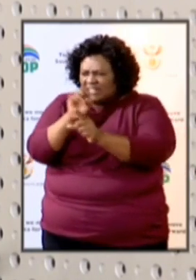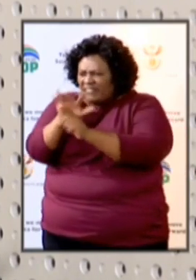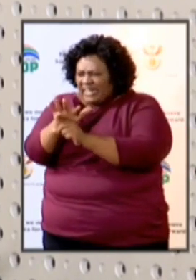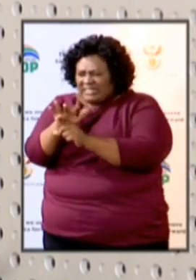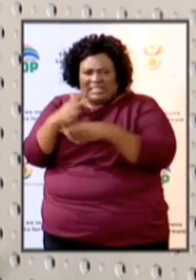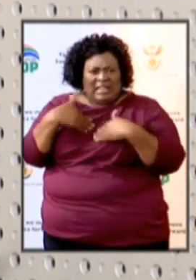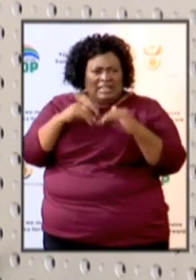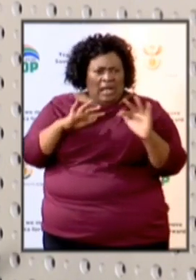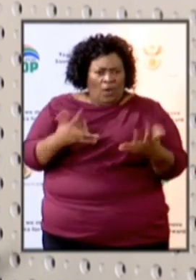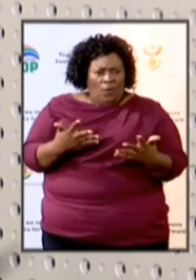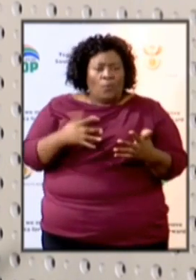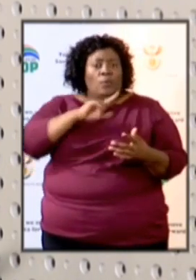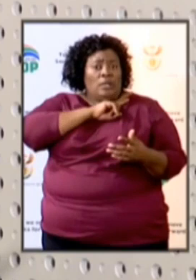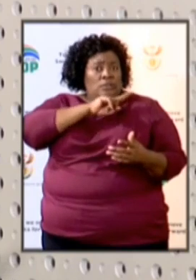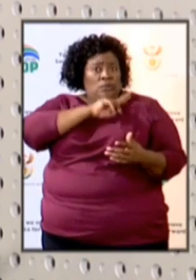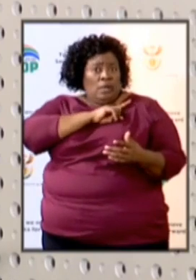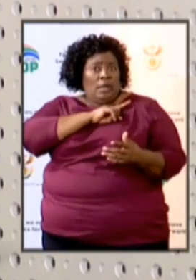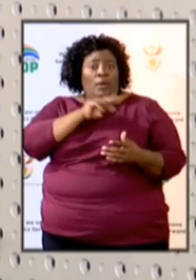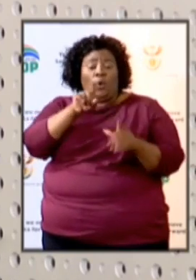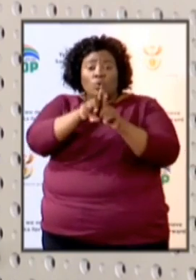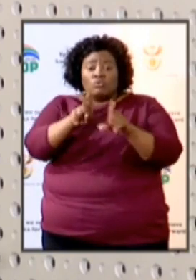That's why even in funerals,